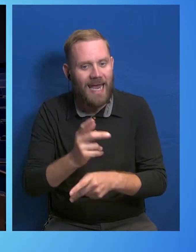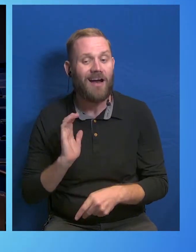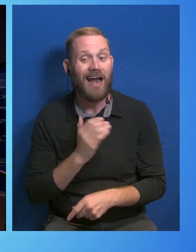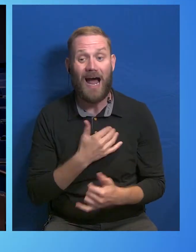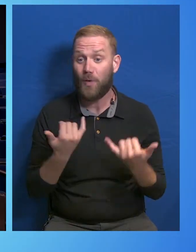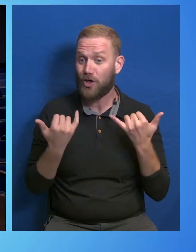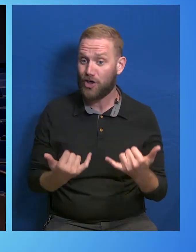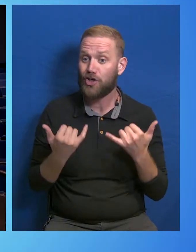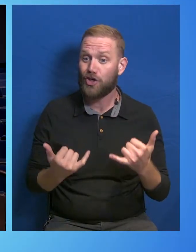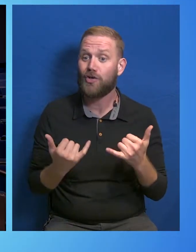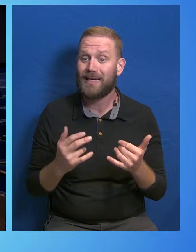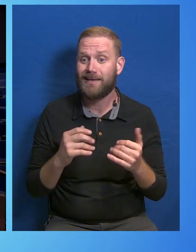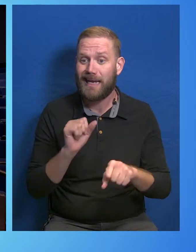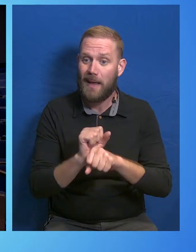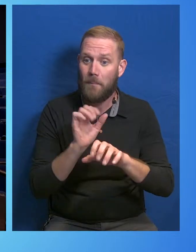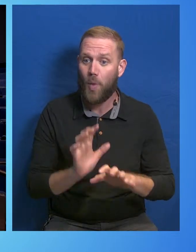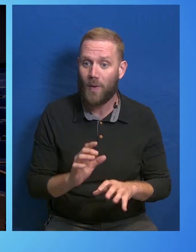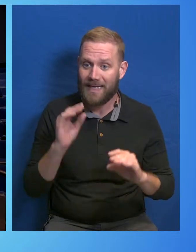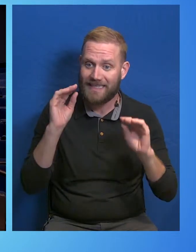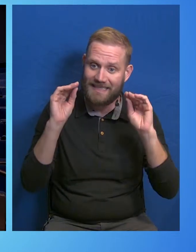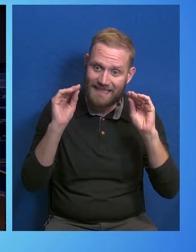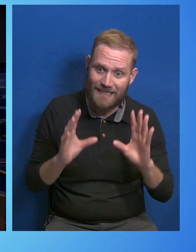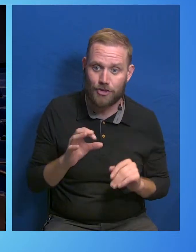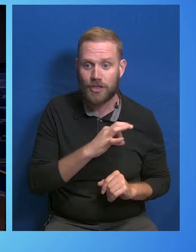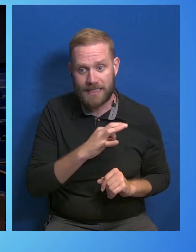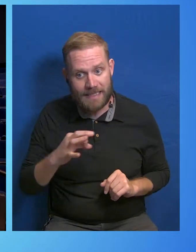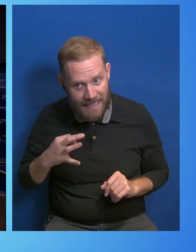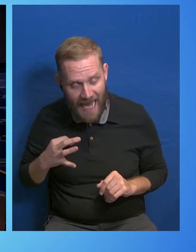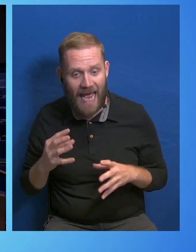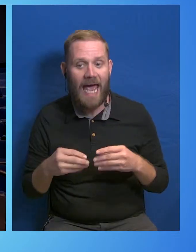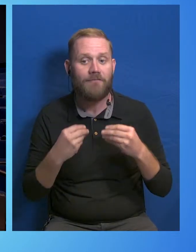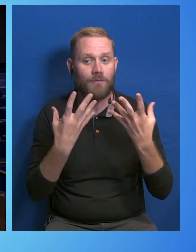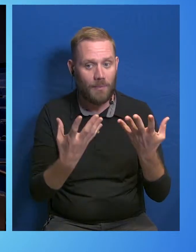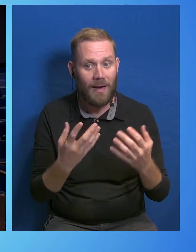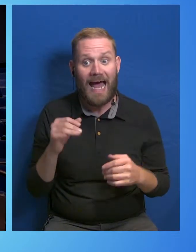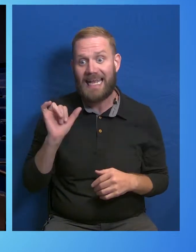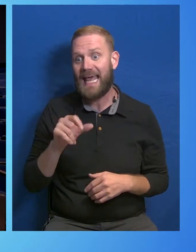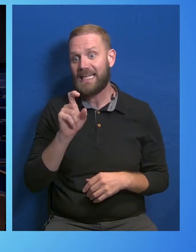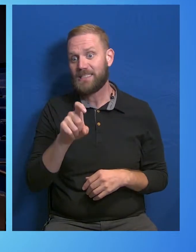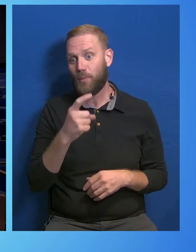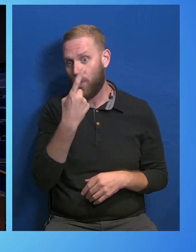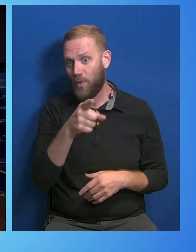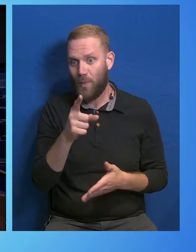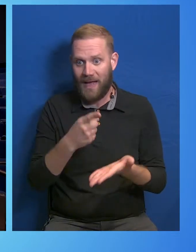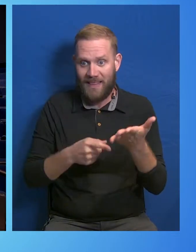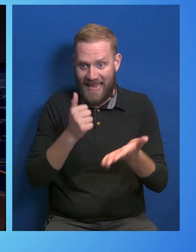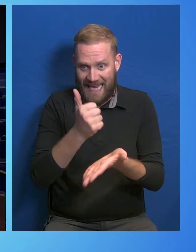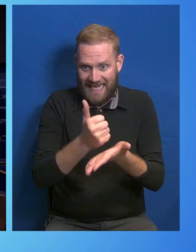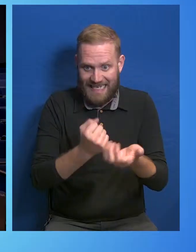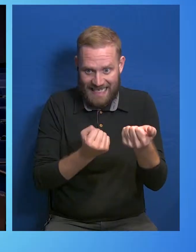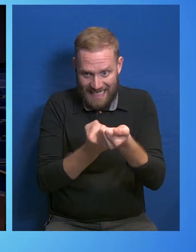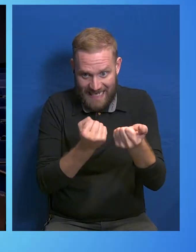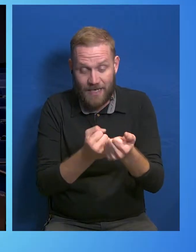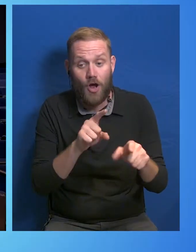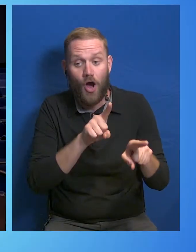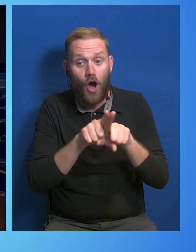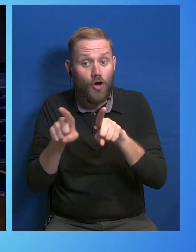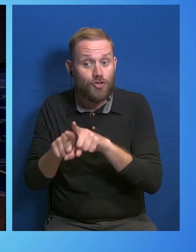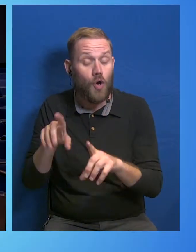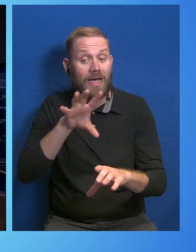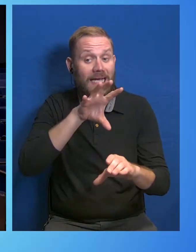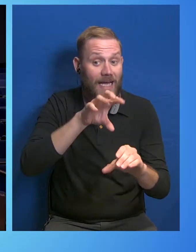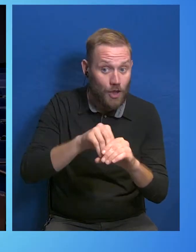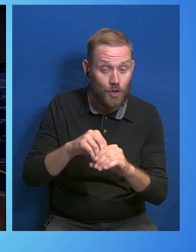current employees and provide the support they need, but also communicate and include us in